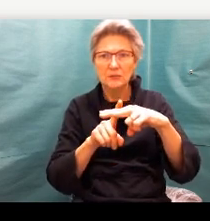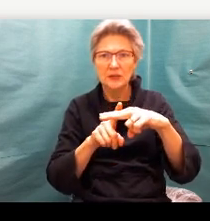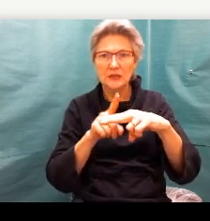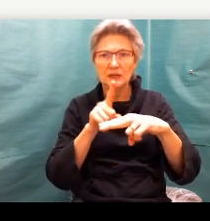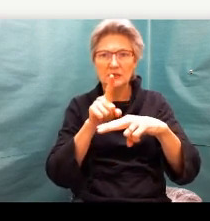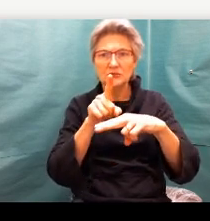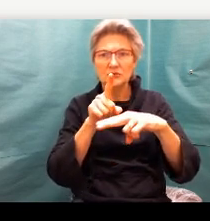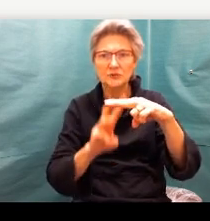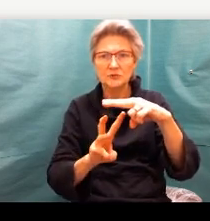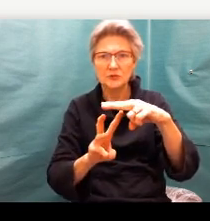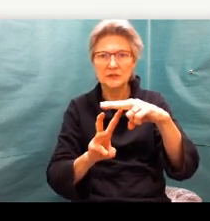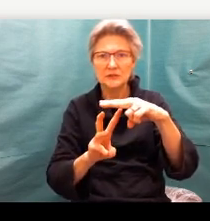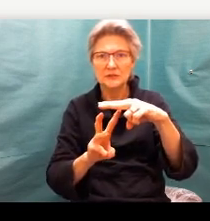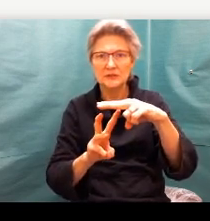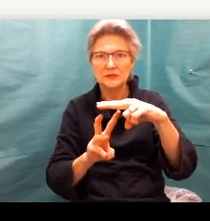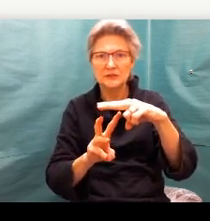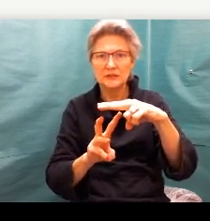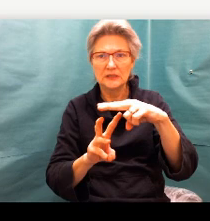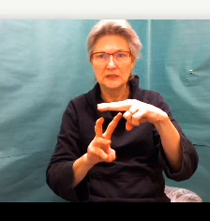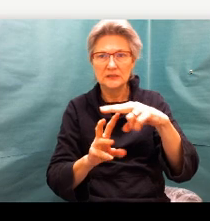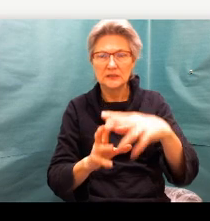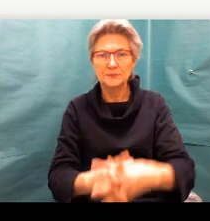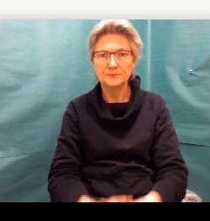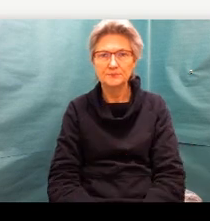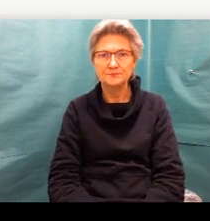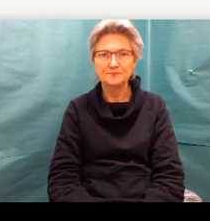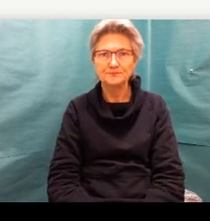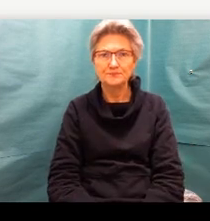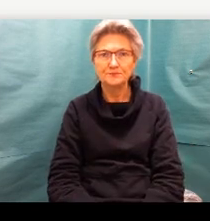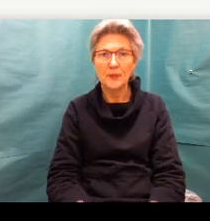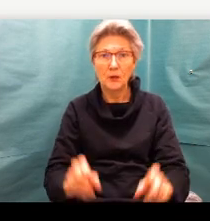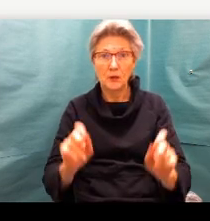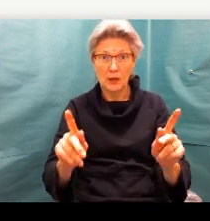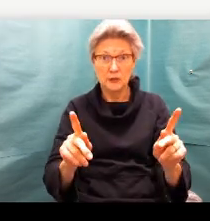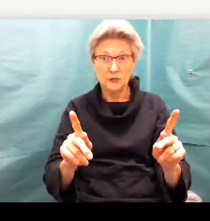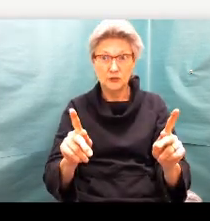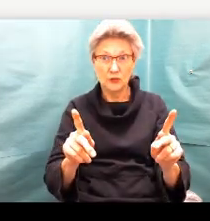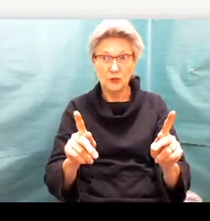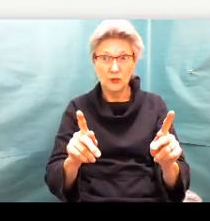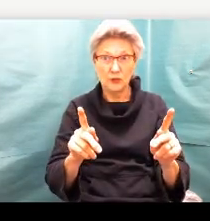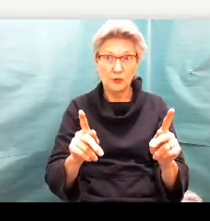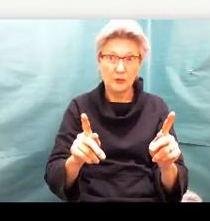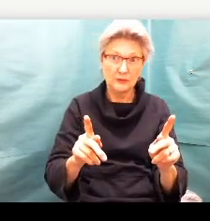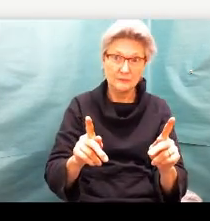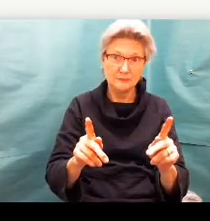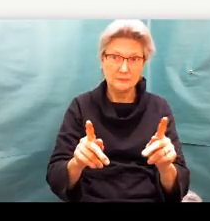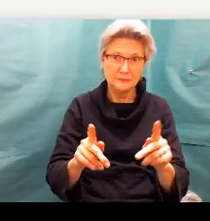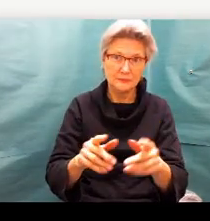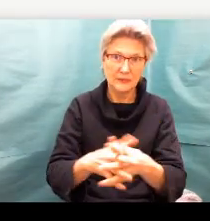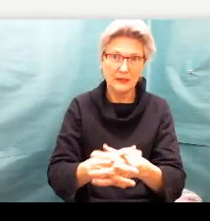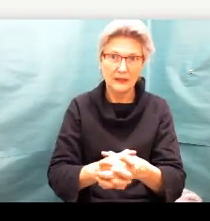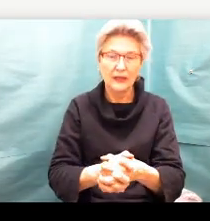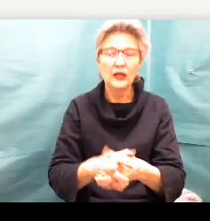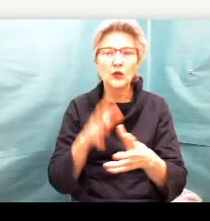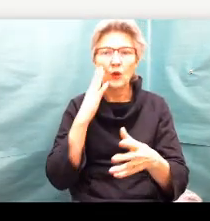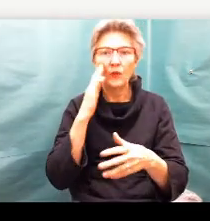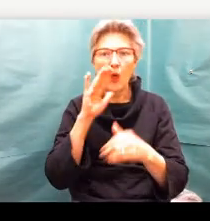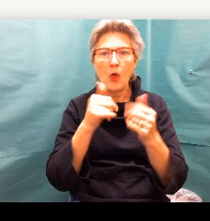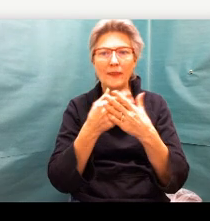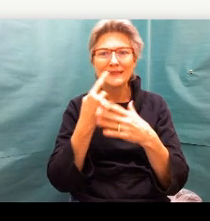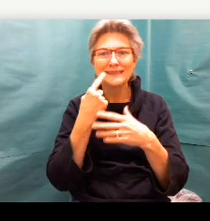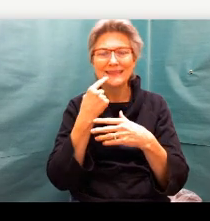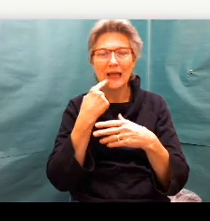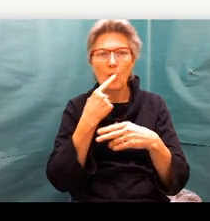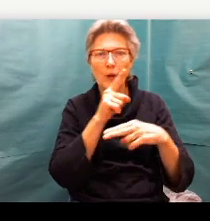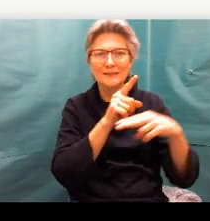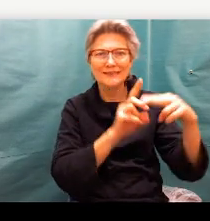1/6 plus 1/6, okay? So you're gonna have to be creative with me and know that those all say 1/6